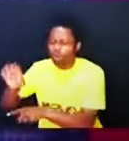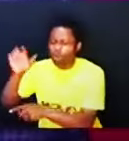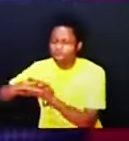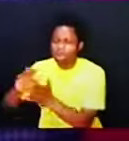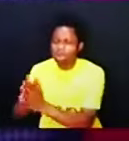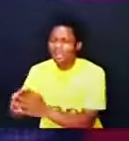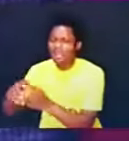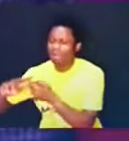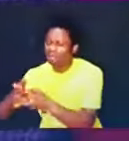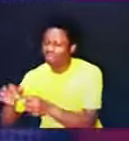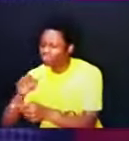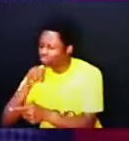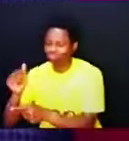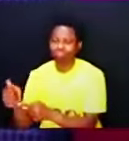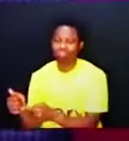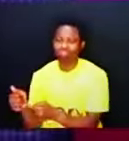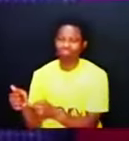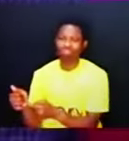God's